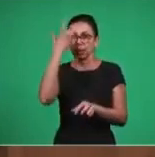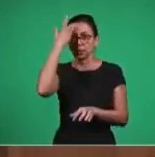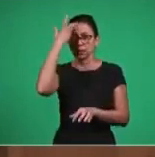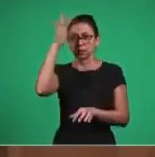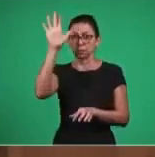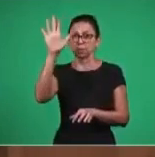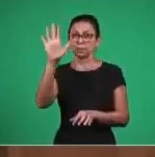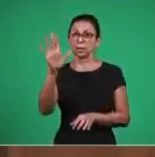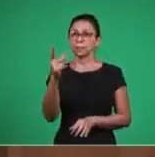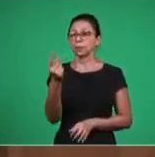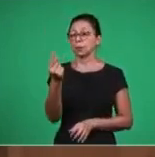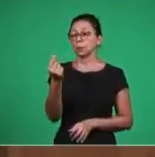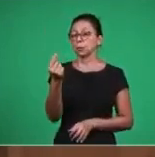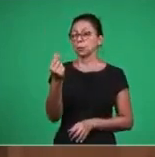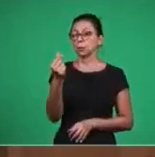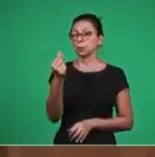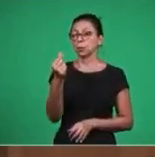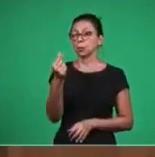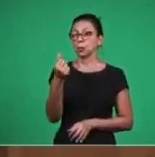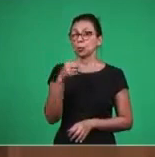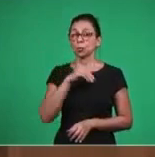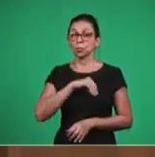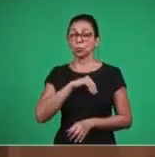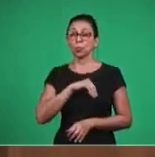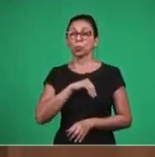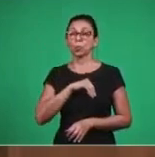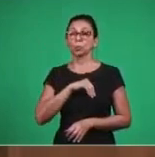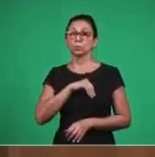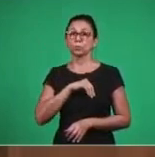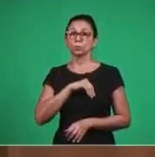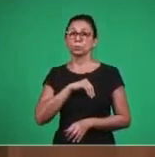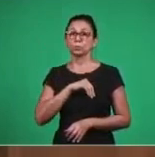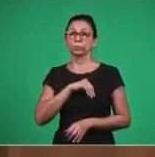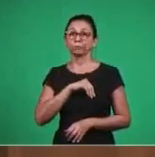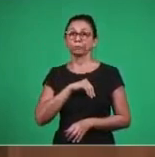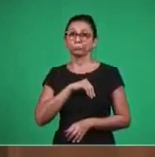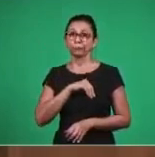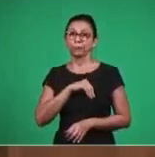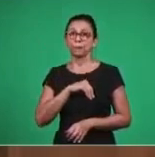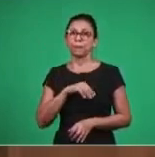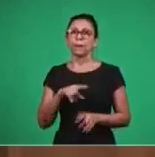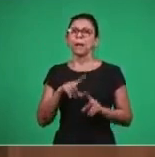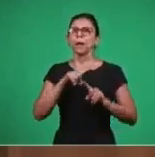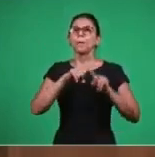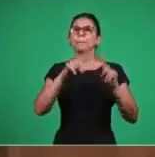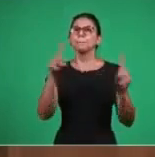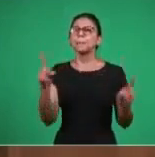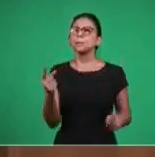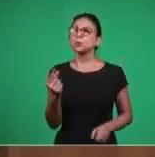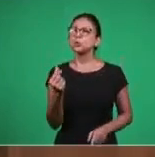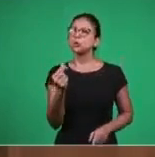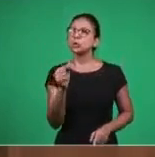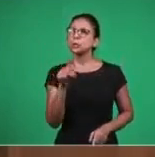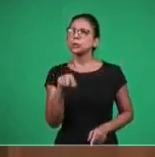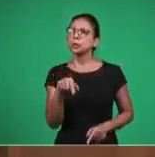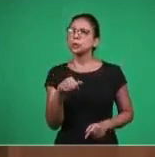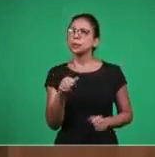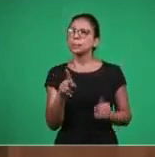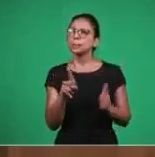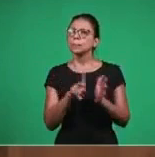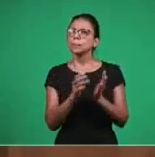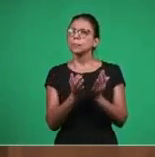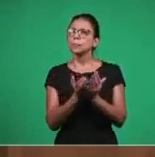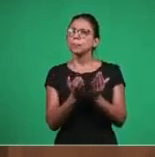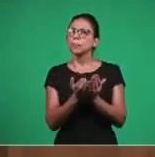tithing because they don't know how much they earn, so they have all this difficulty. So the money always comes from the poor. So if you're on the